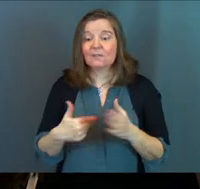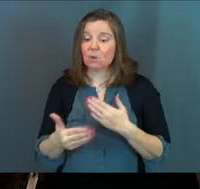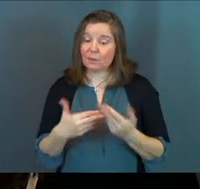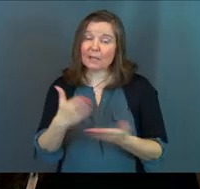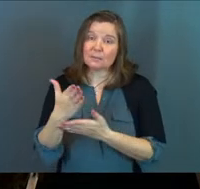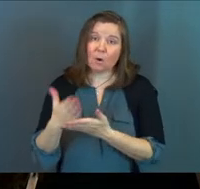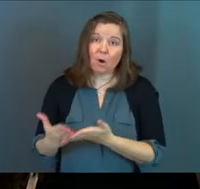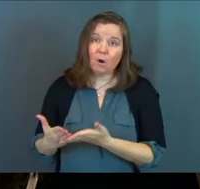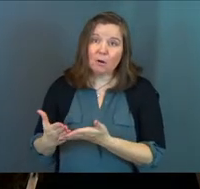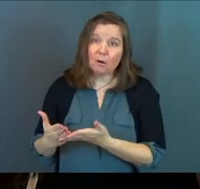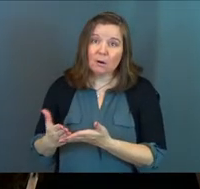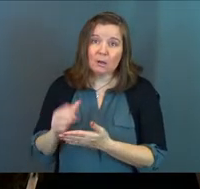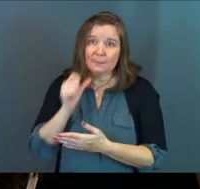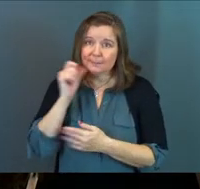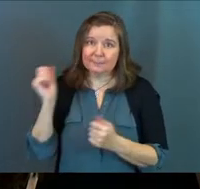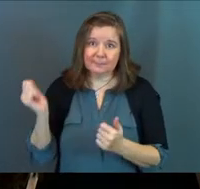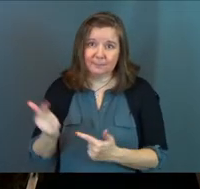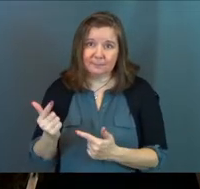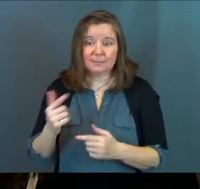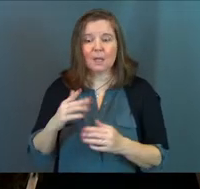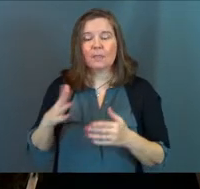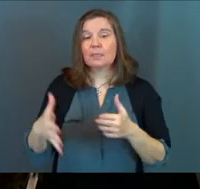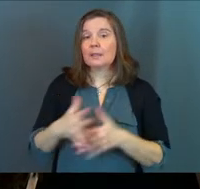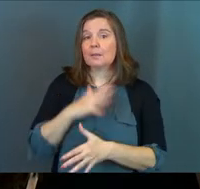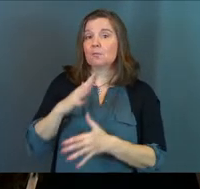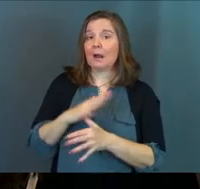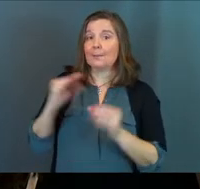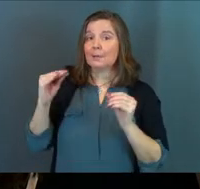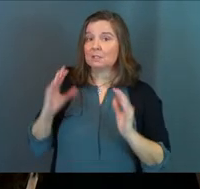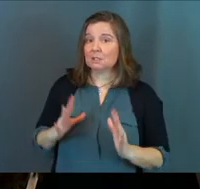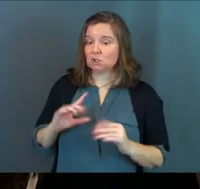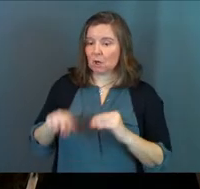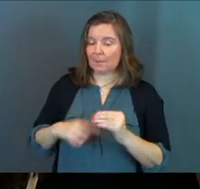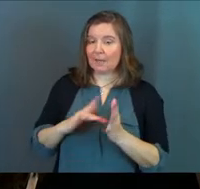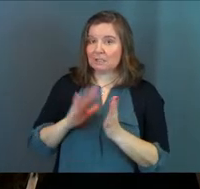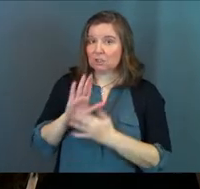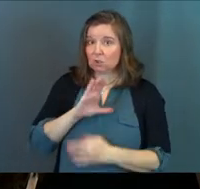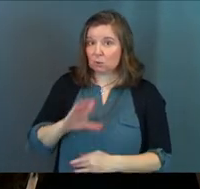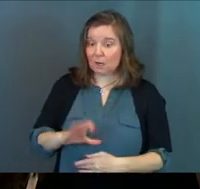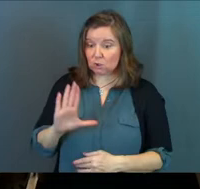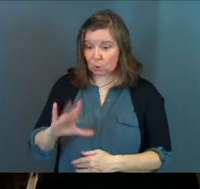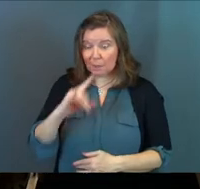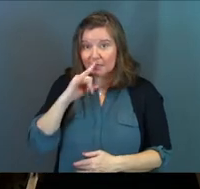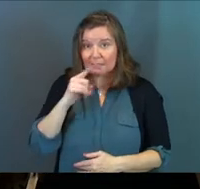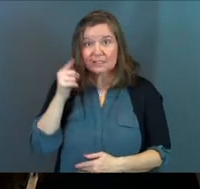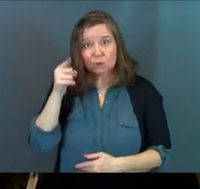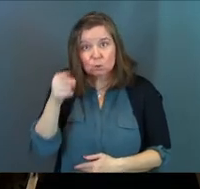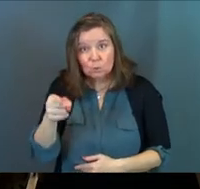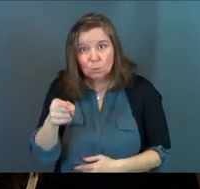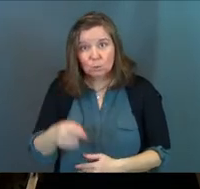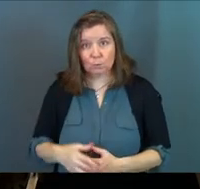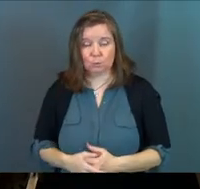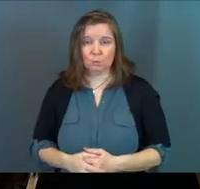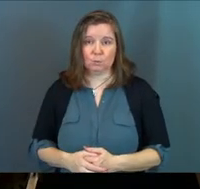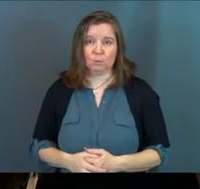though that's part of it. The primary teacher about Jesus Christ to your kids is